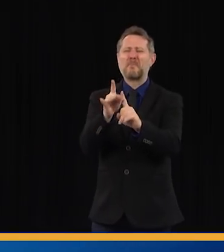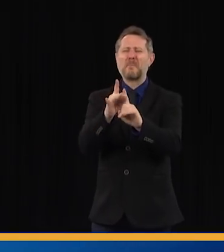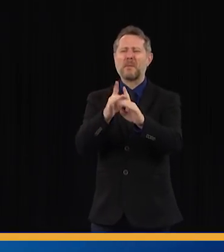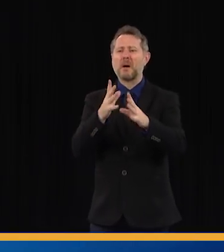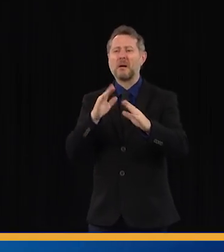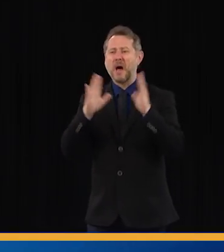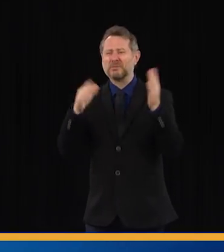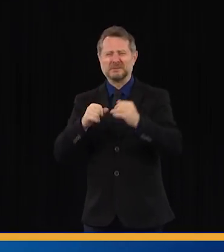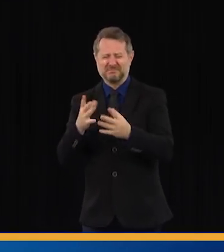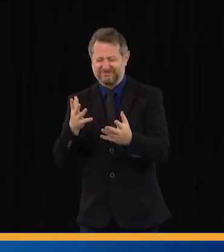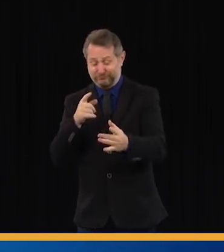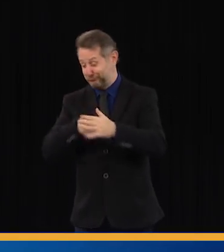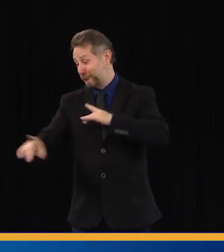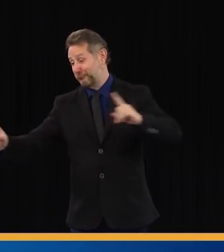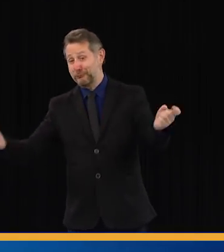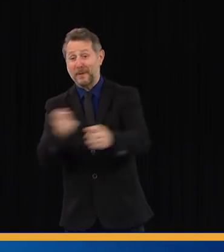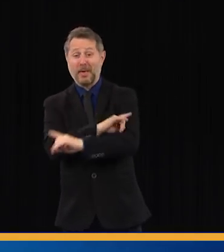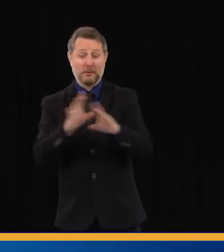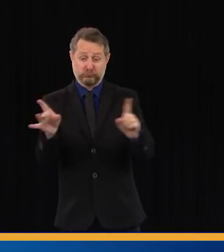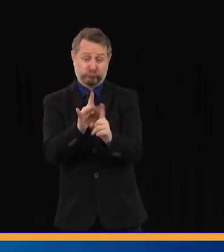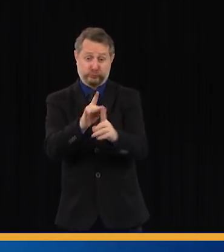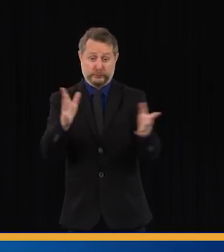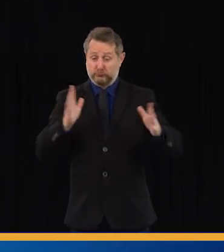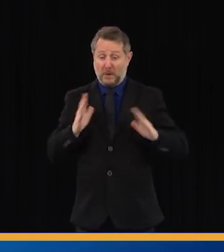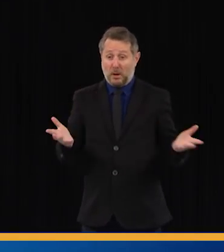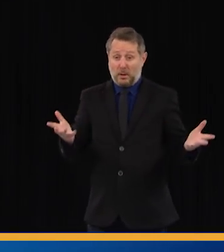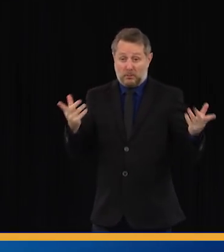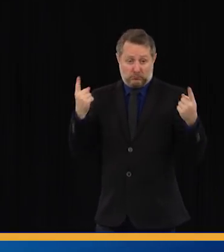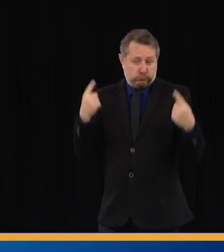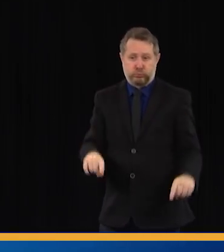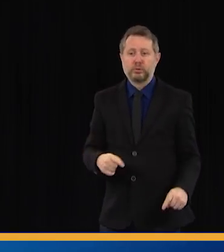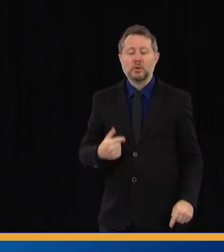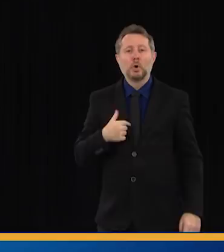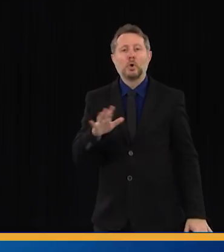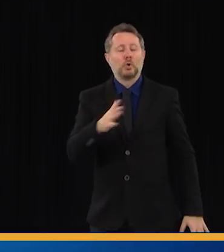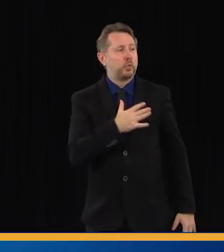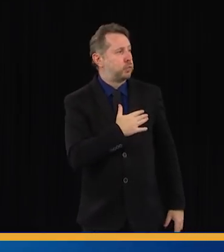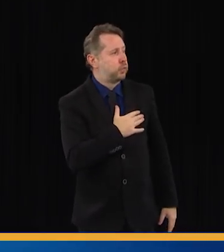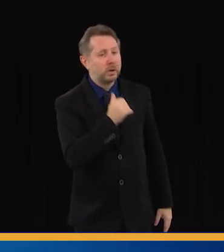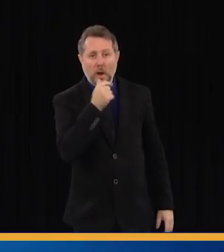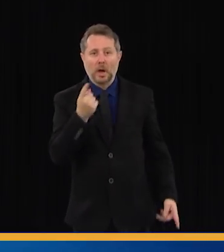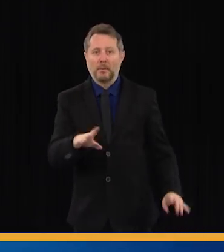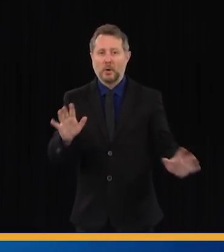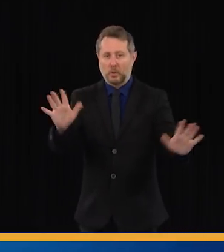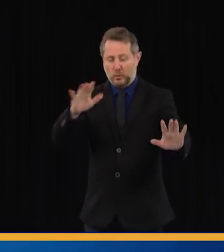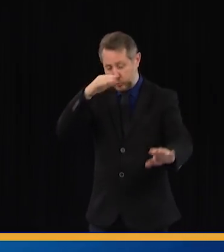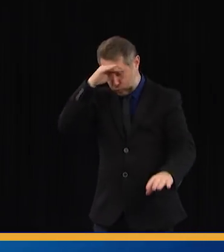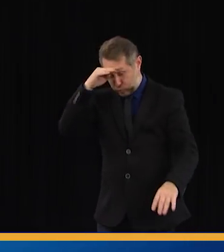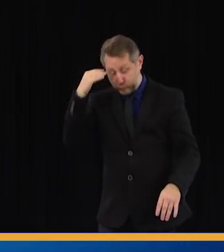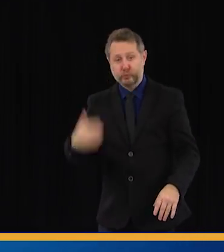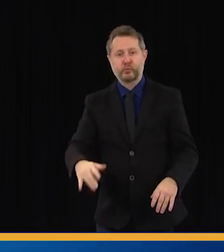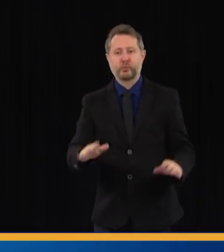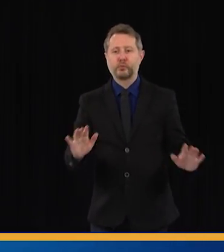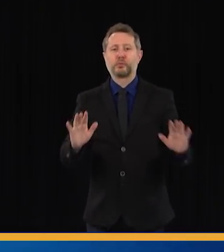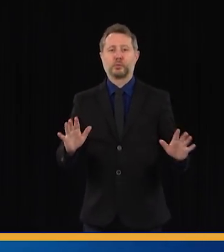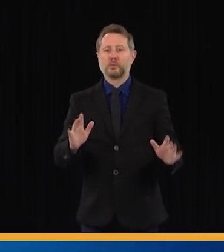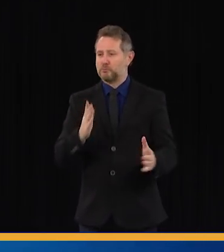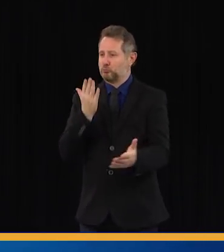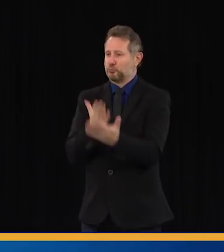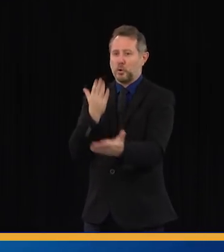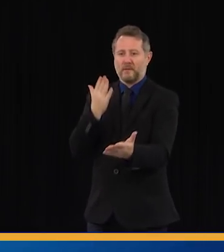door. It comes under the door. You could have gotten there. We're not there. Those numbers say we can control the